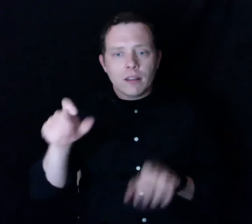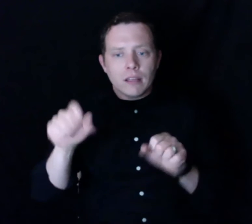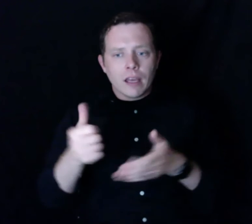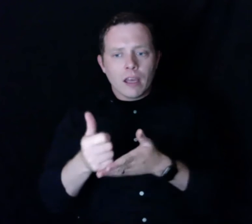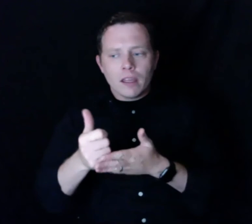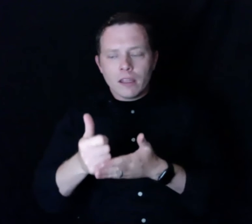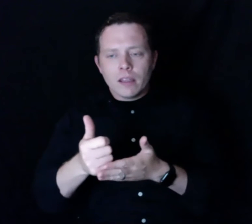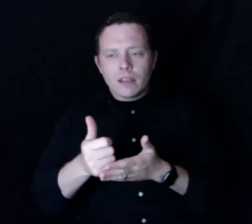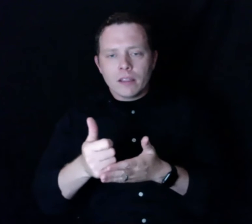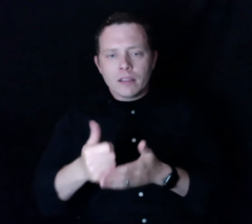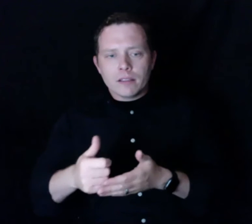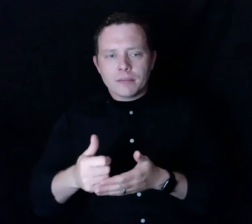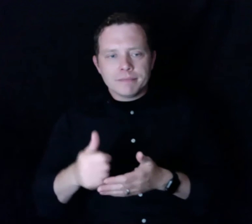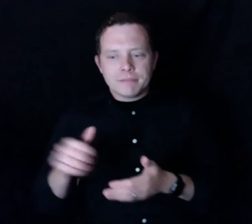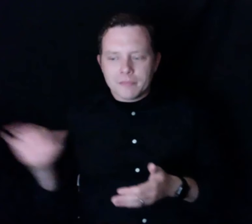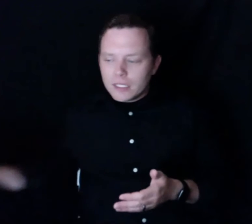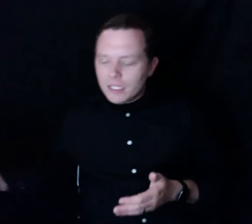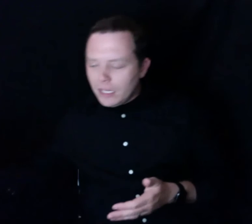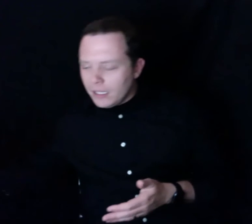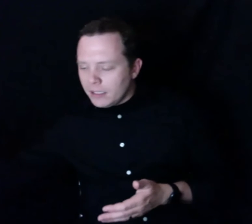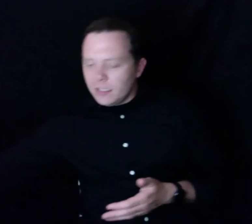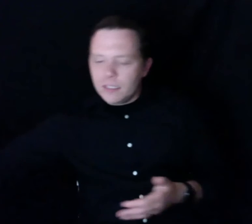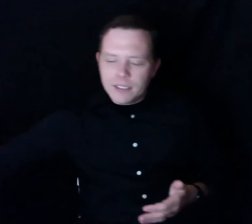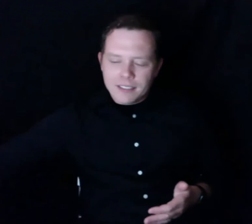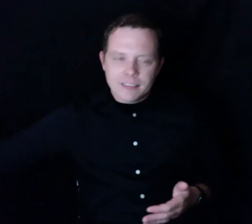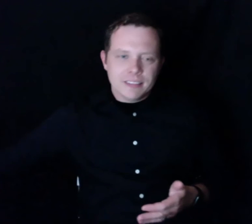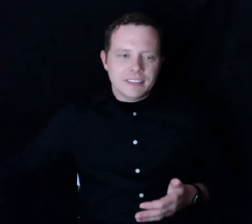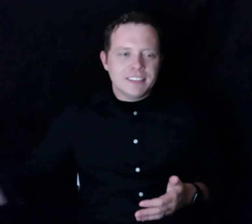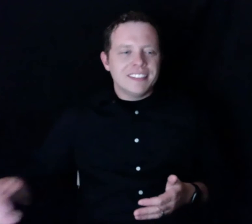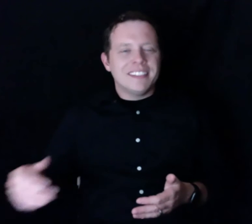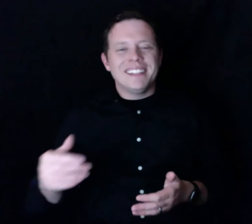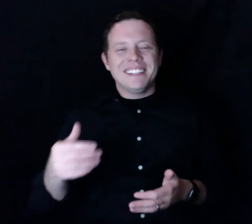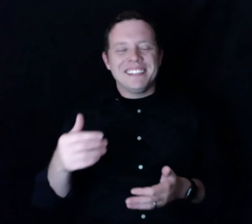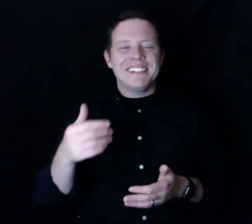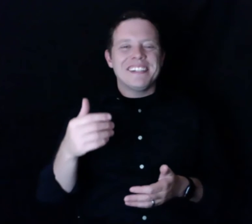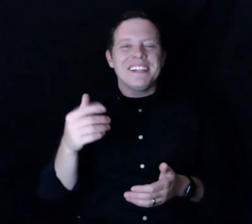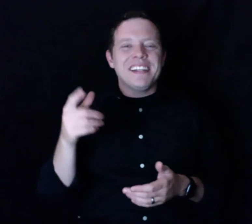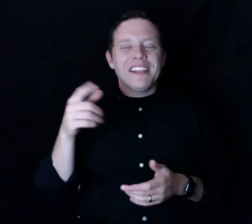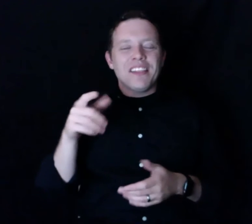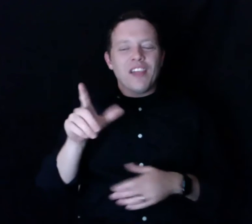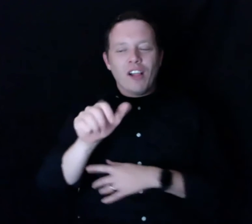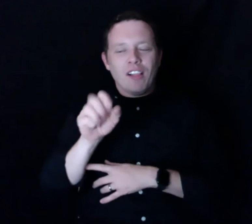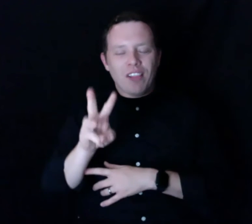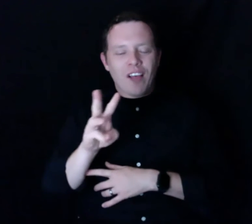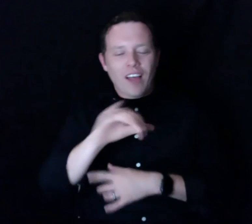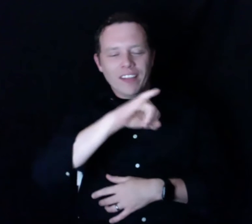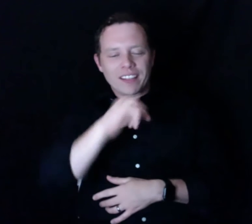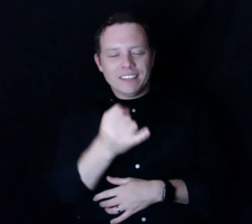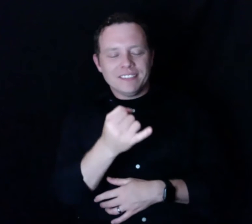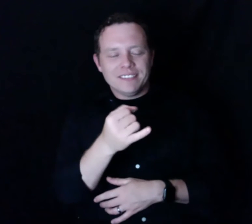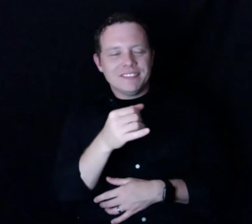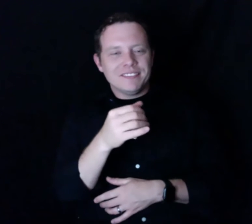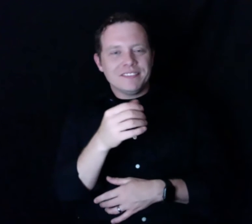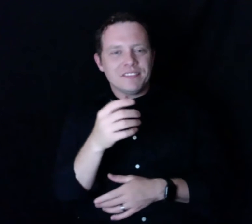the log that Carrie mentioned, sorry, and Justin, about having that list of all